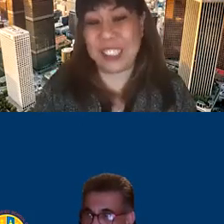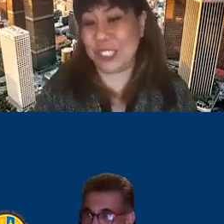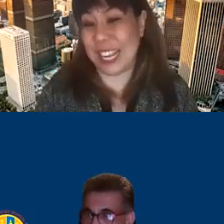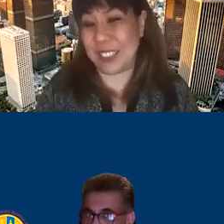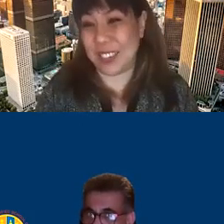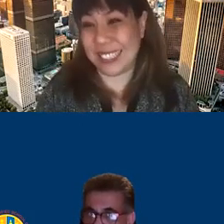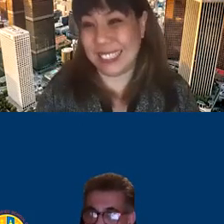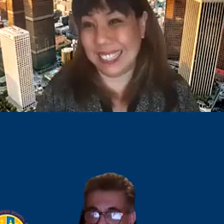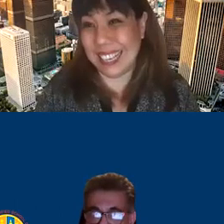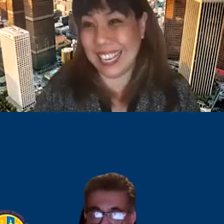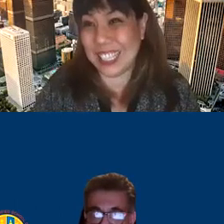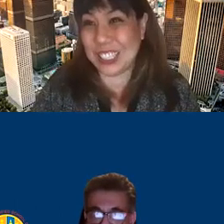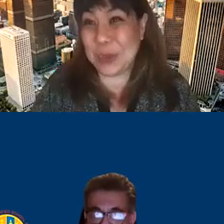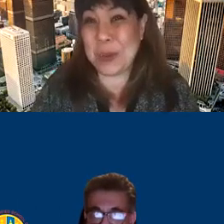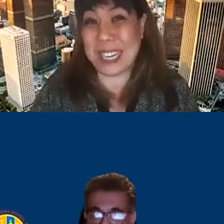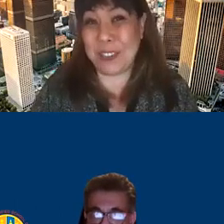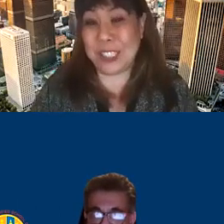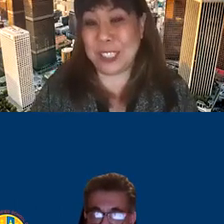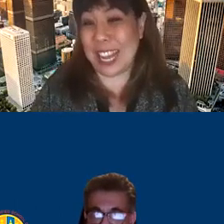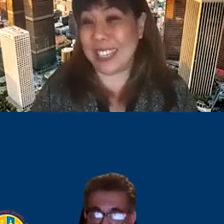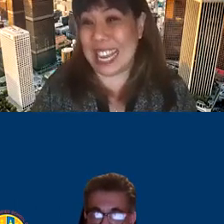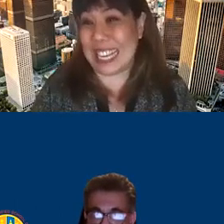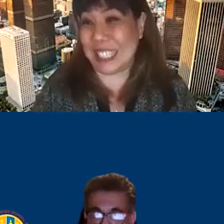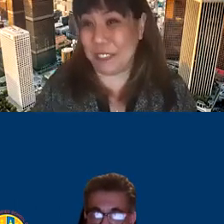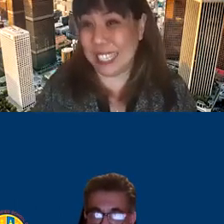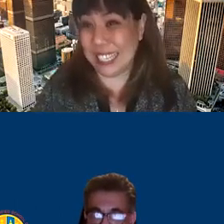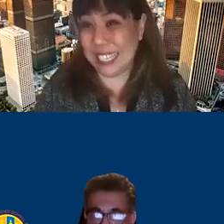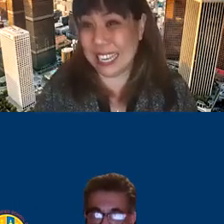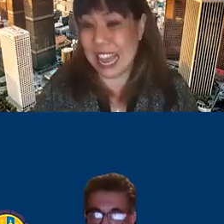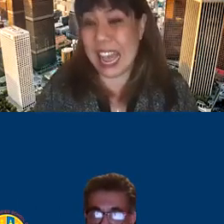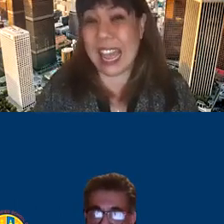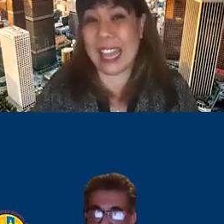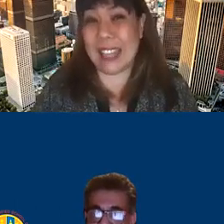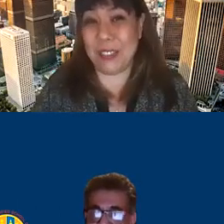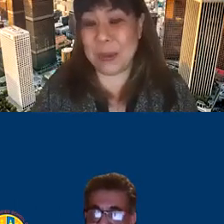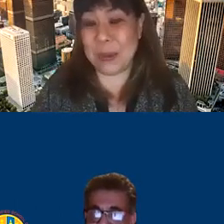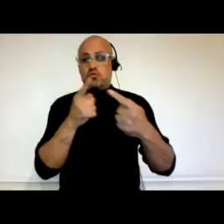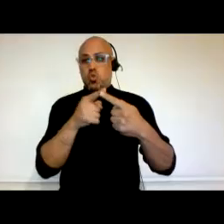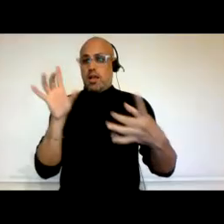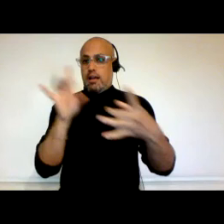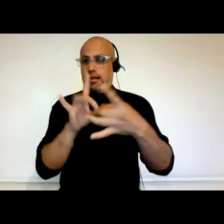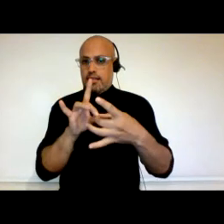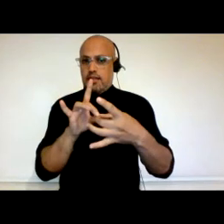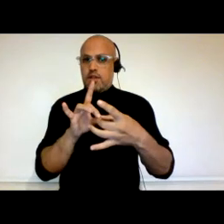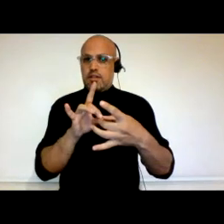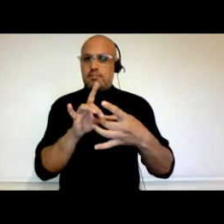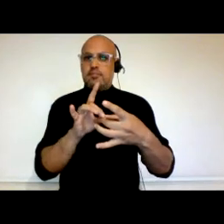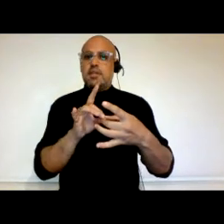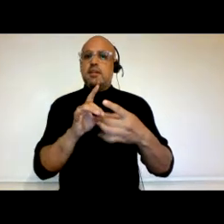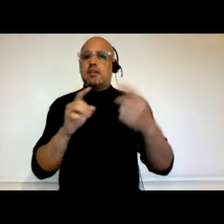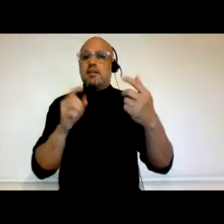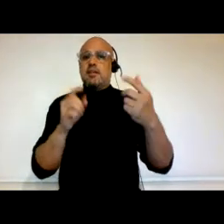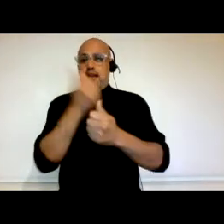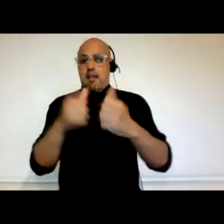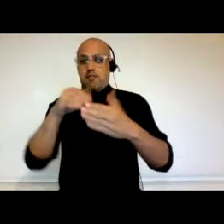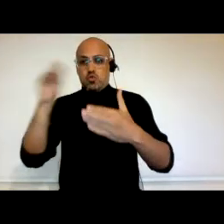every student to have a device. Two, we wanted every student to have connectivity. And three, we wanted every student to be engaged in learning.